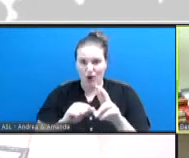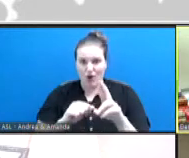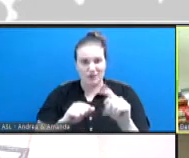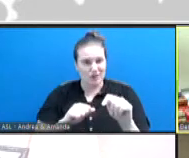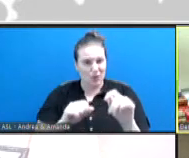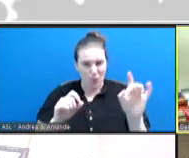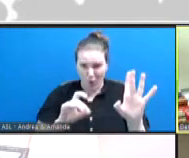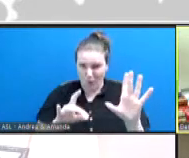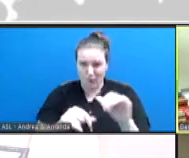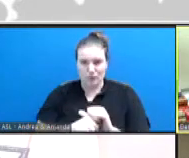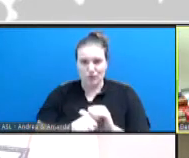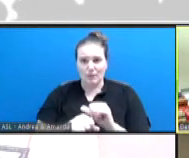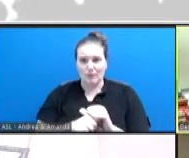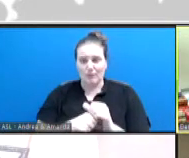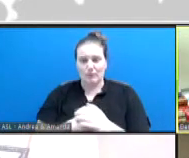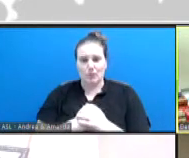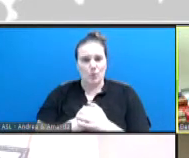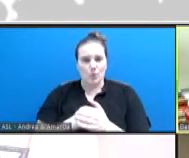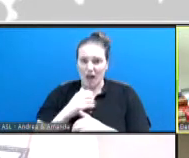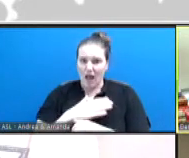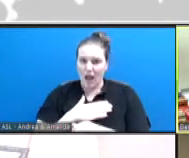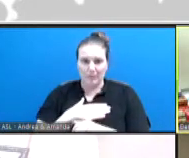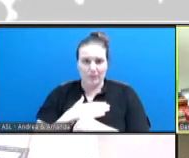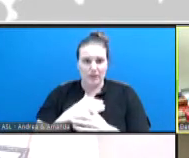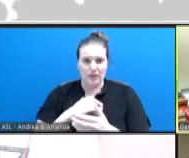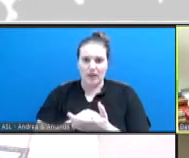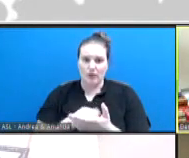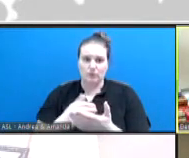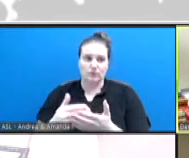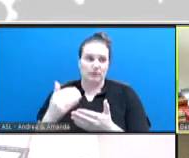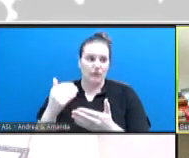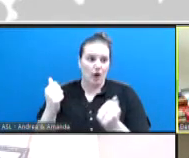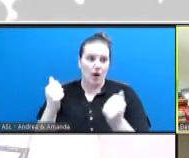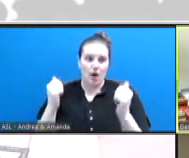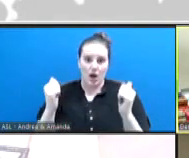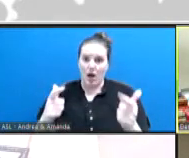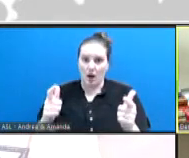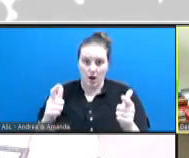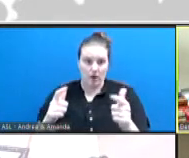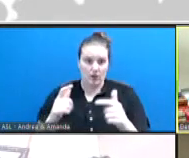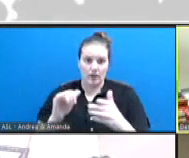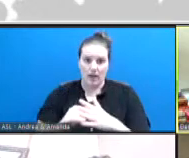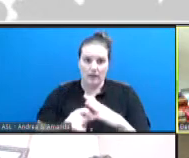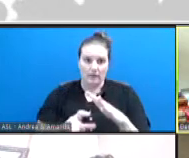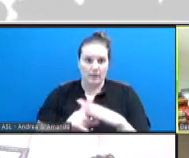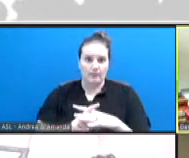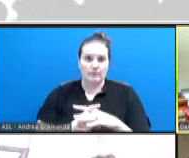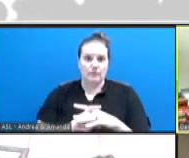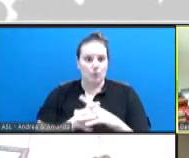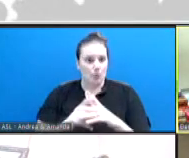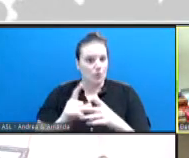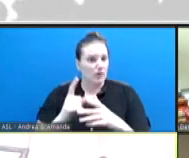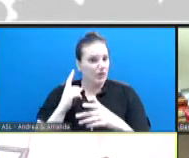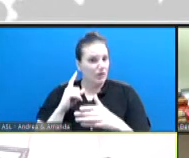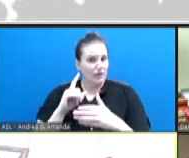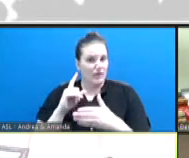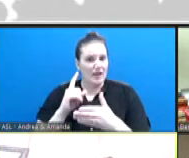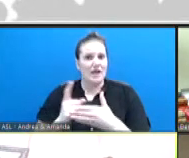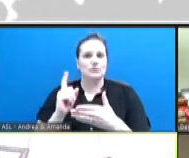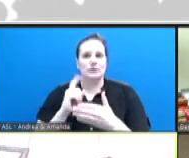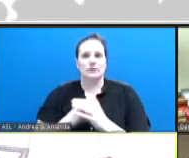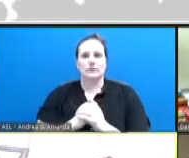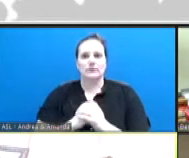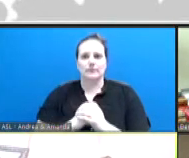job. And we weren't happy. This is before any of this came out. We found out about this last week. Yeah, thanks,